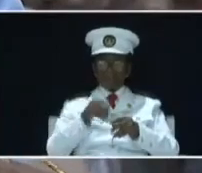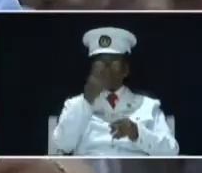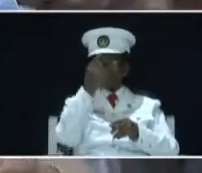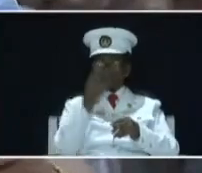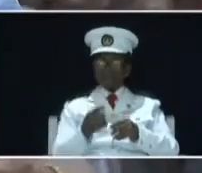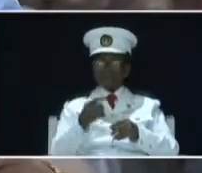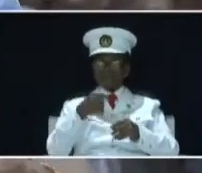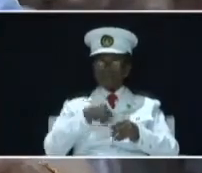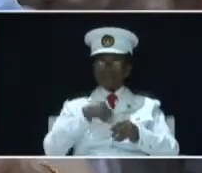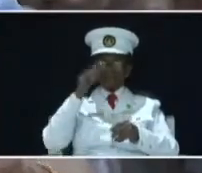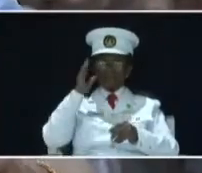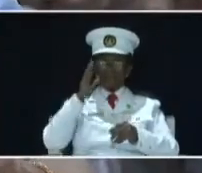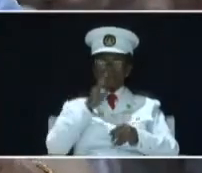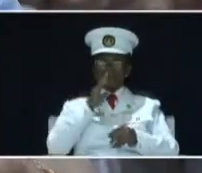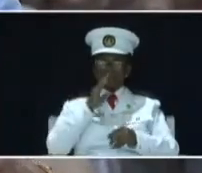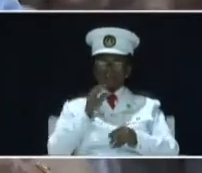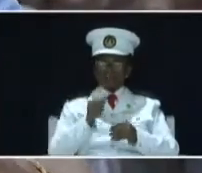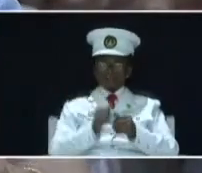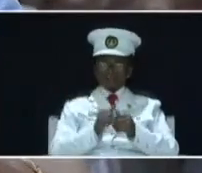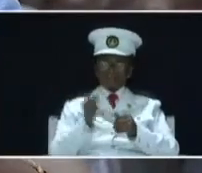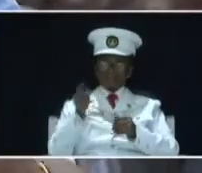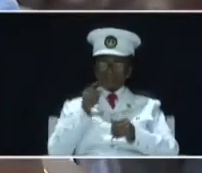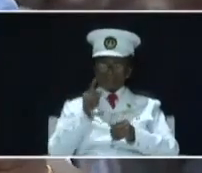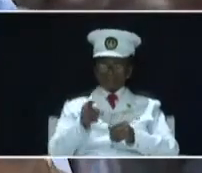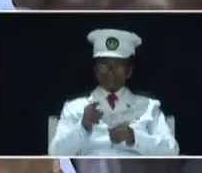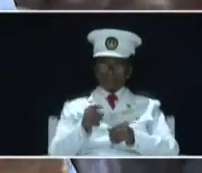They can't see me. That's why I'm sending you.